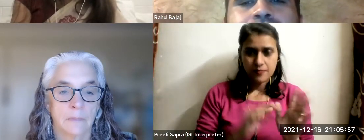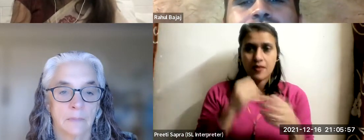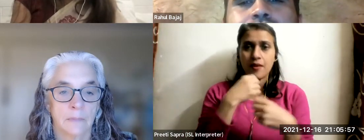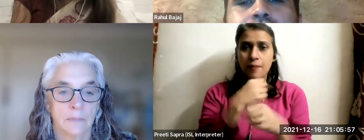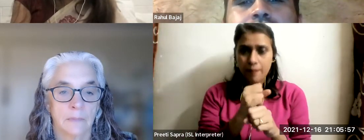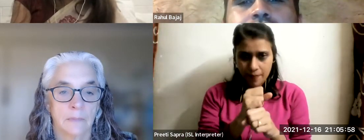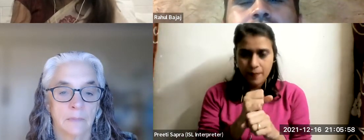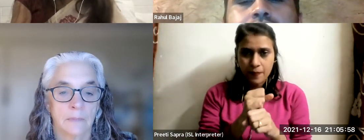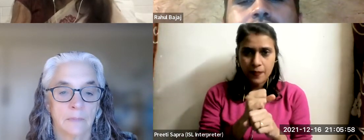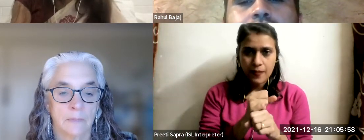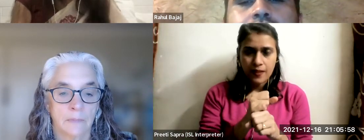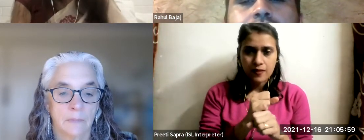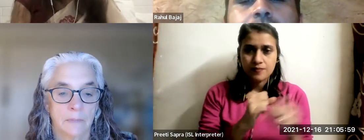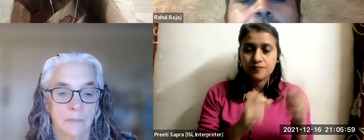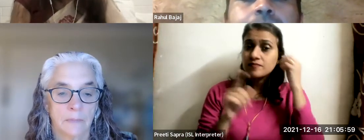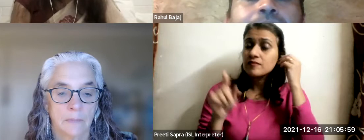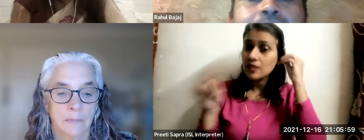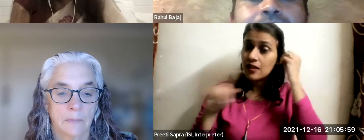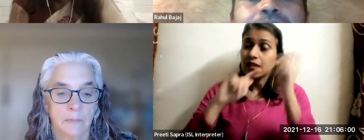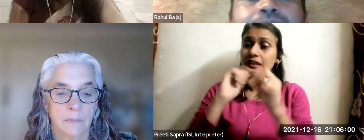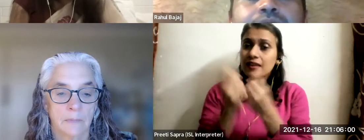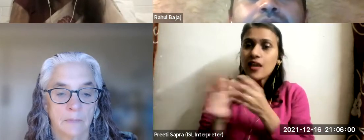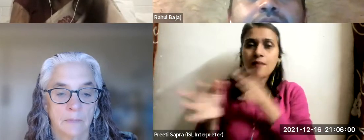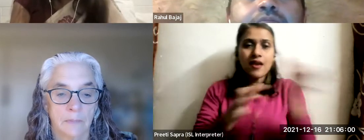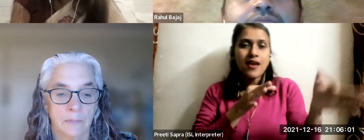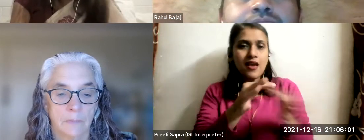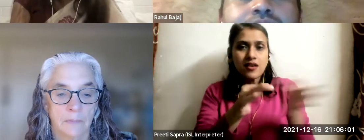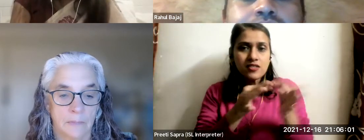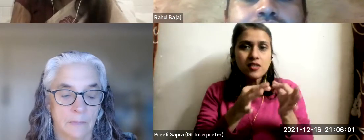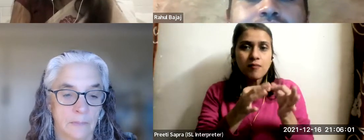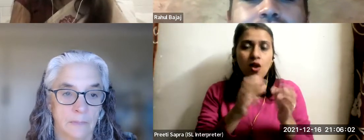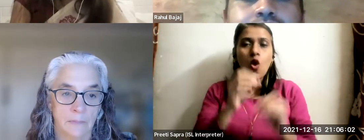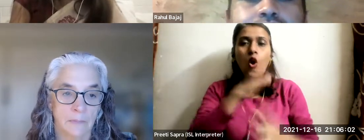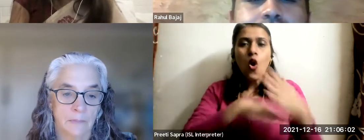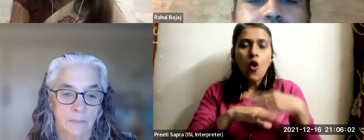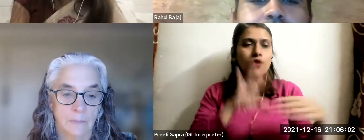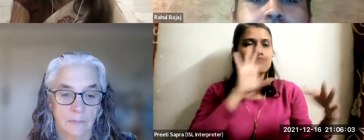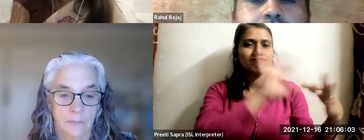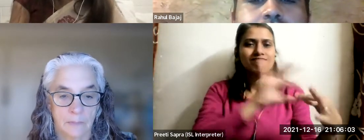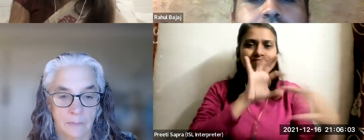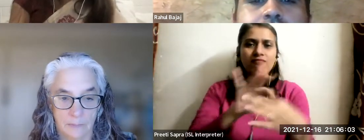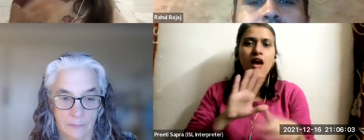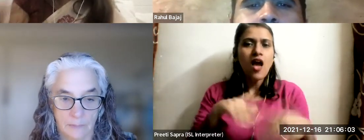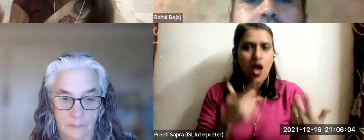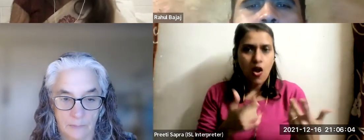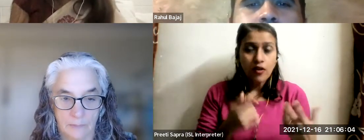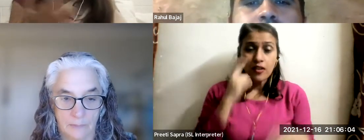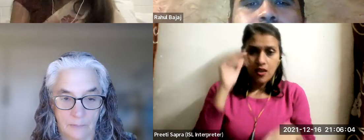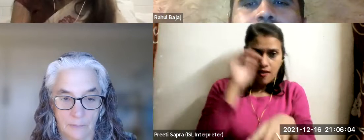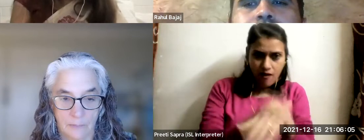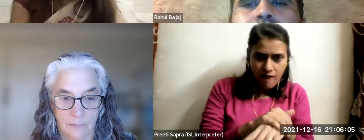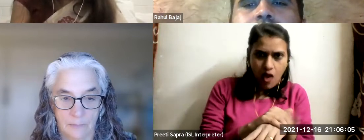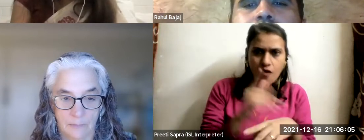Y team, which tells you on how you can reach out to organizations and identify that there are problems